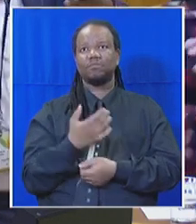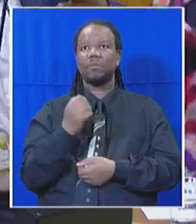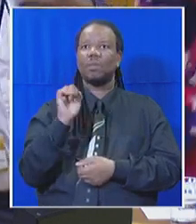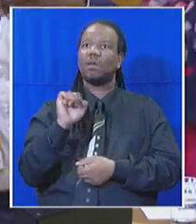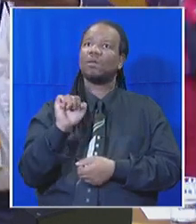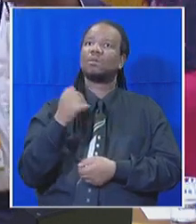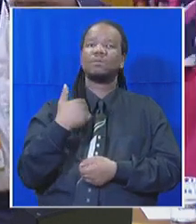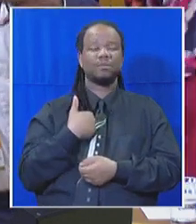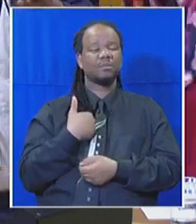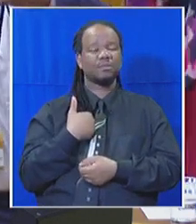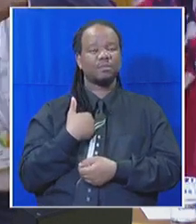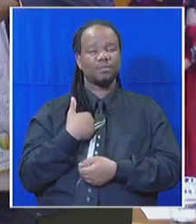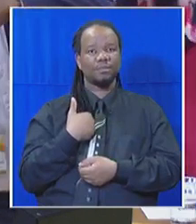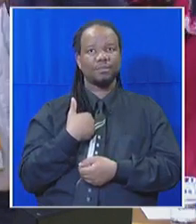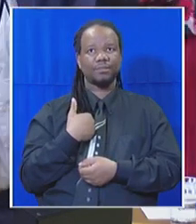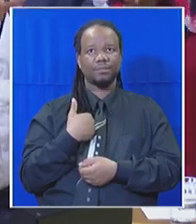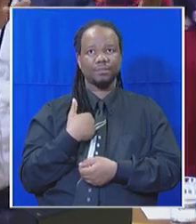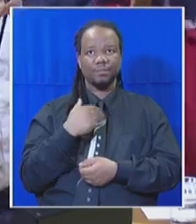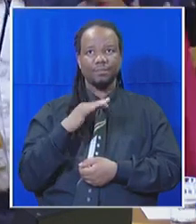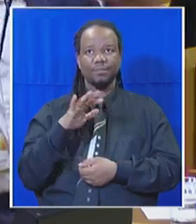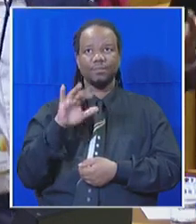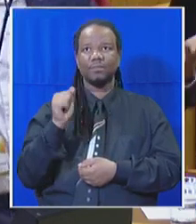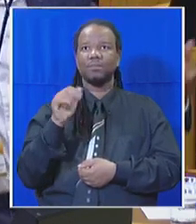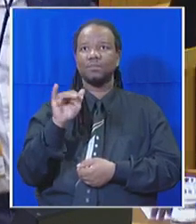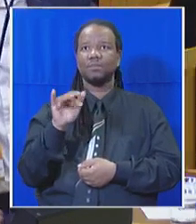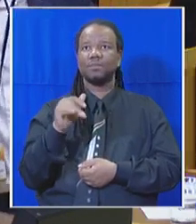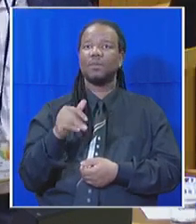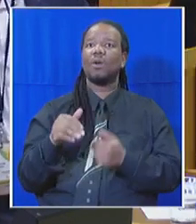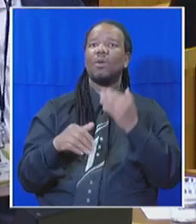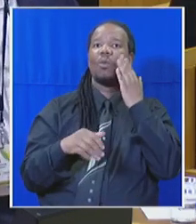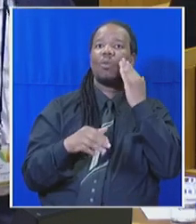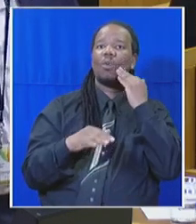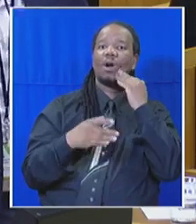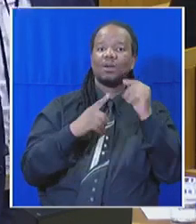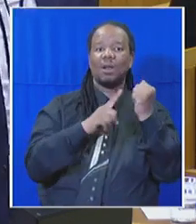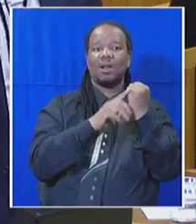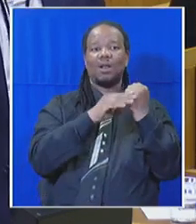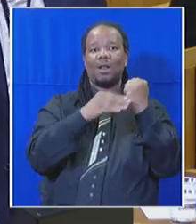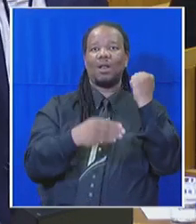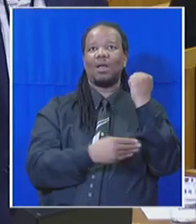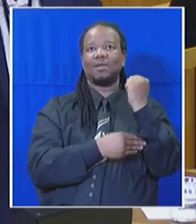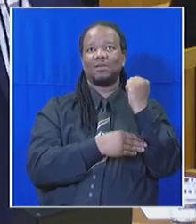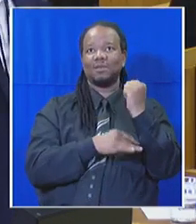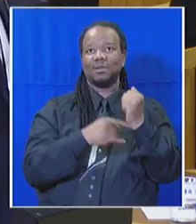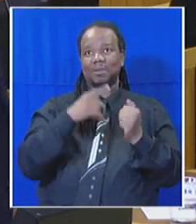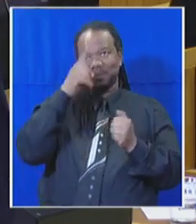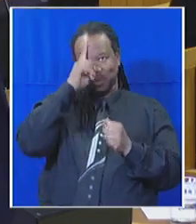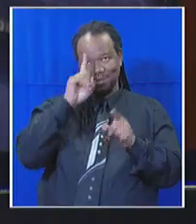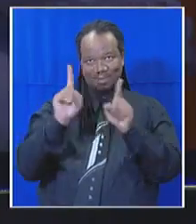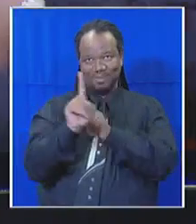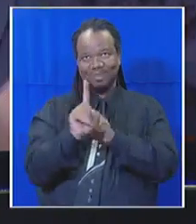Yeah, just, white people last, black people first for now. For that reason, we start